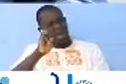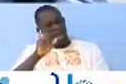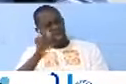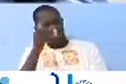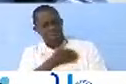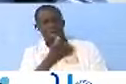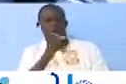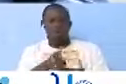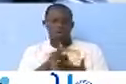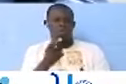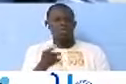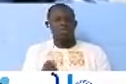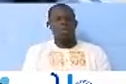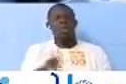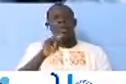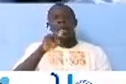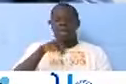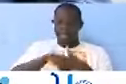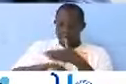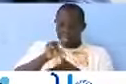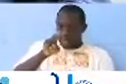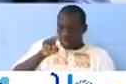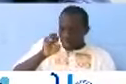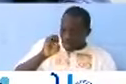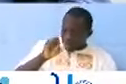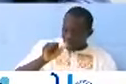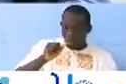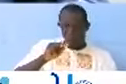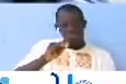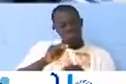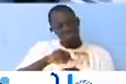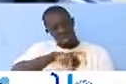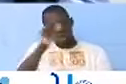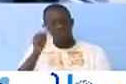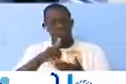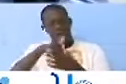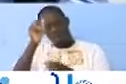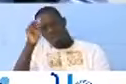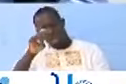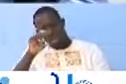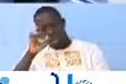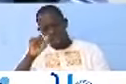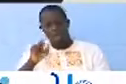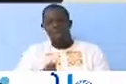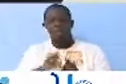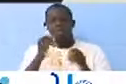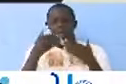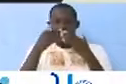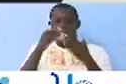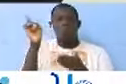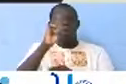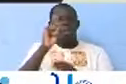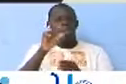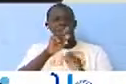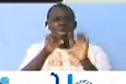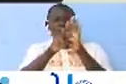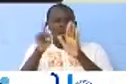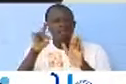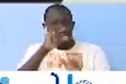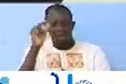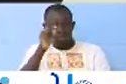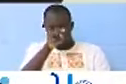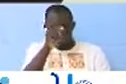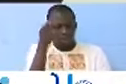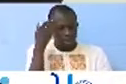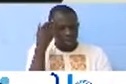Jibanfo. NIA Bandao. Inside the NIA. And outside of the NIA. Can you tell us what names you heard? Funyabang ikamoto sifa nya